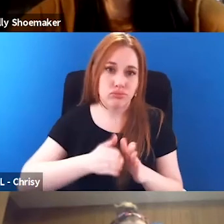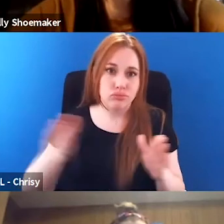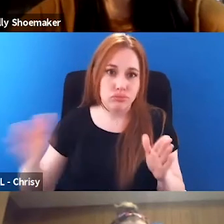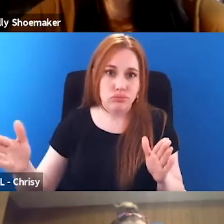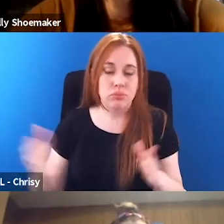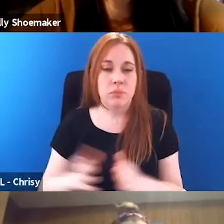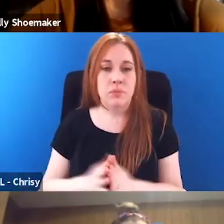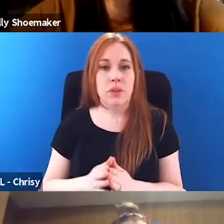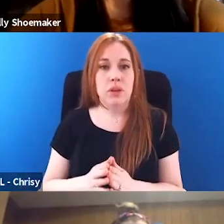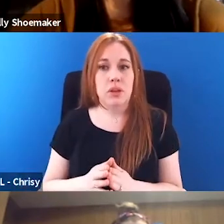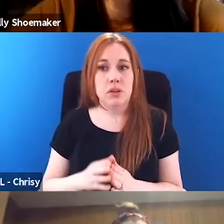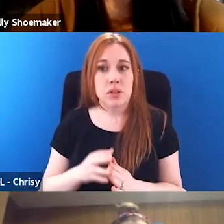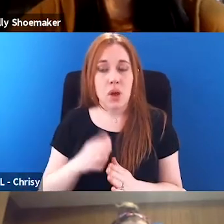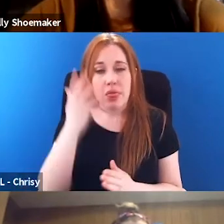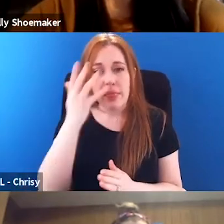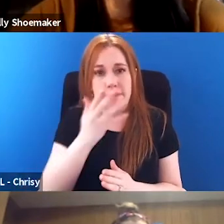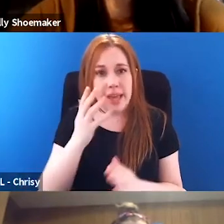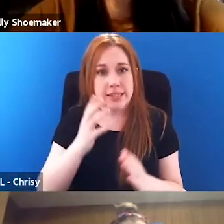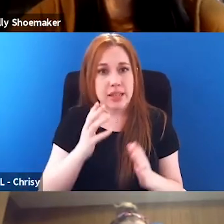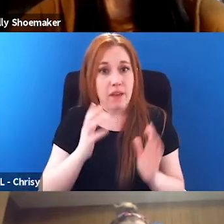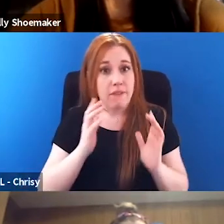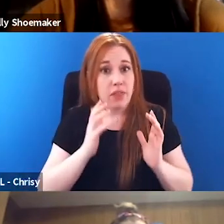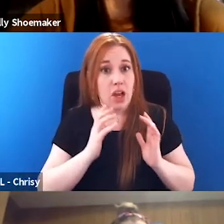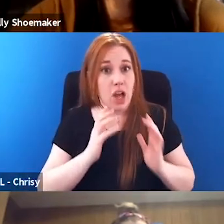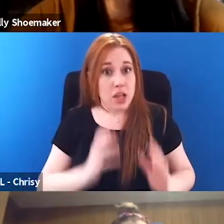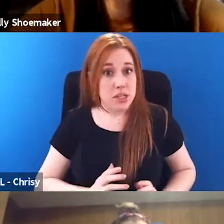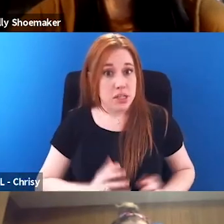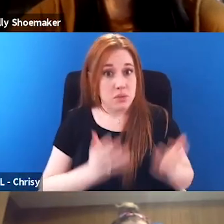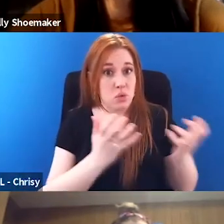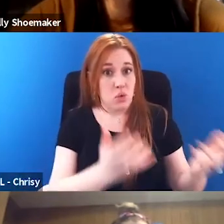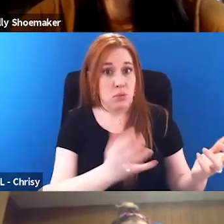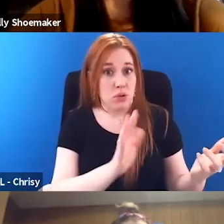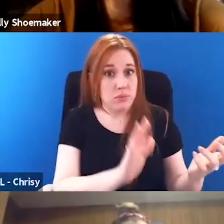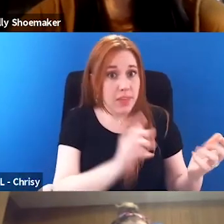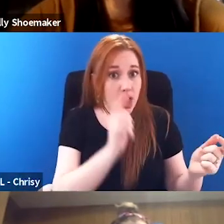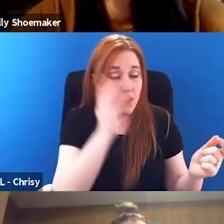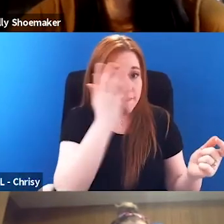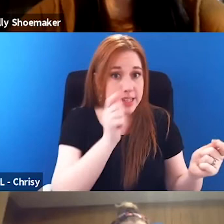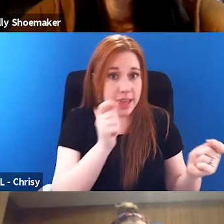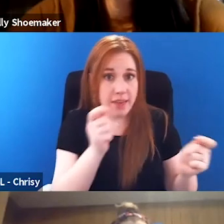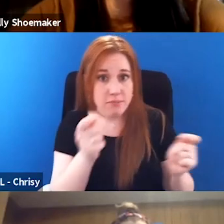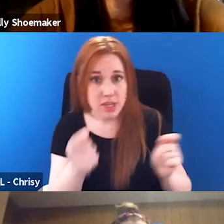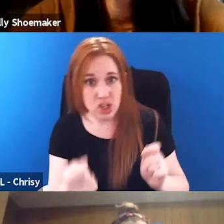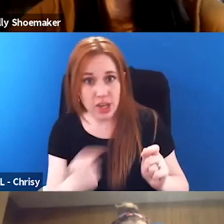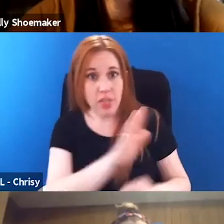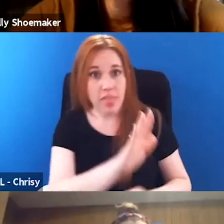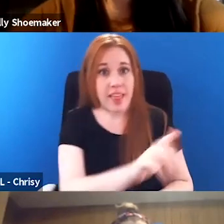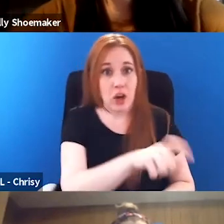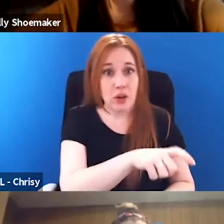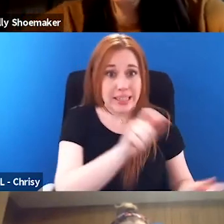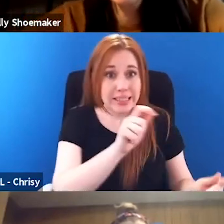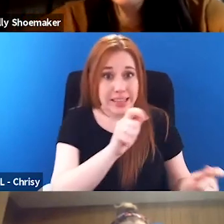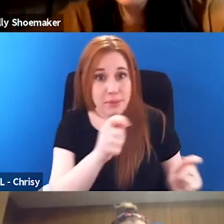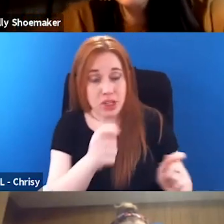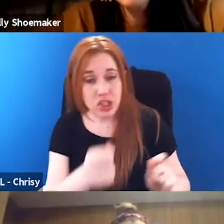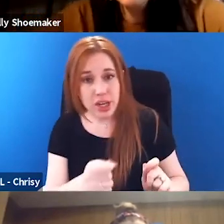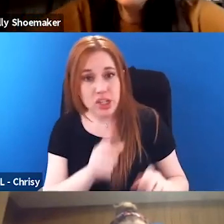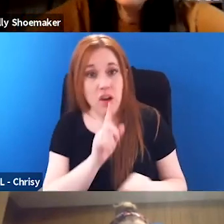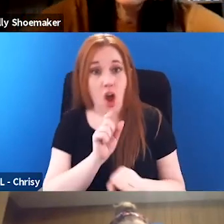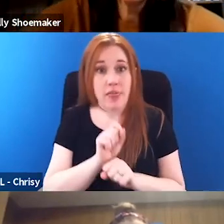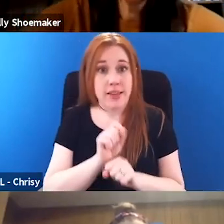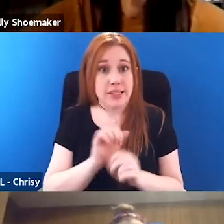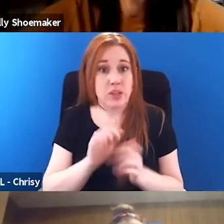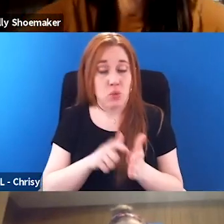earlier was that the face of the consumers change, the needs of the consumers have changed, and the authenticity required to